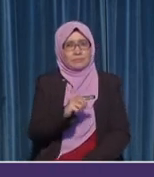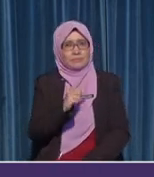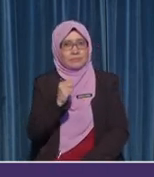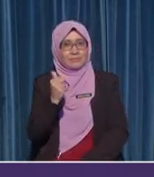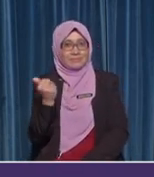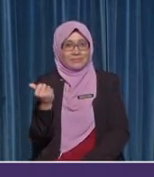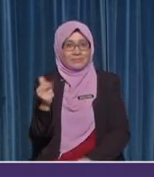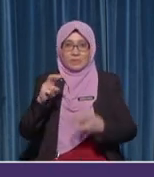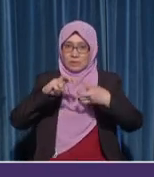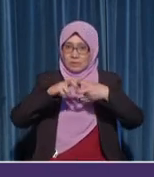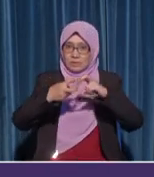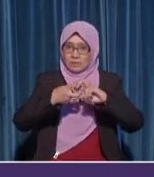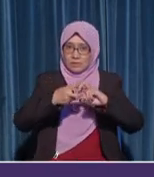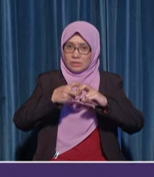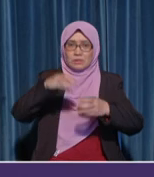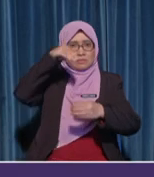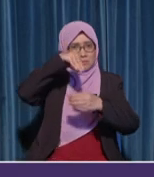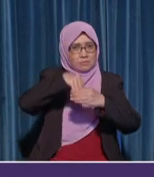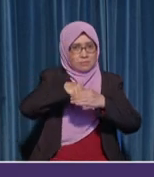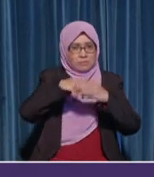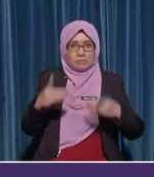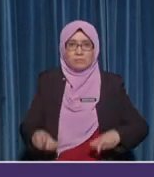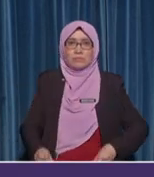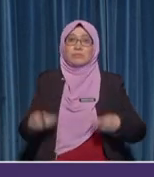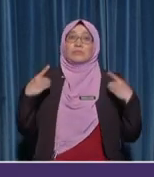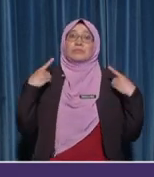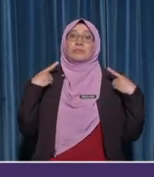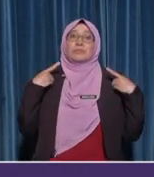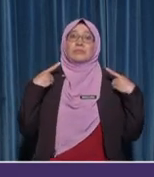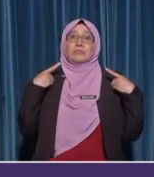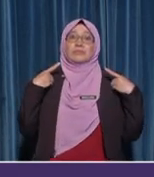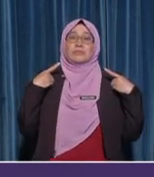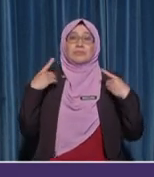problems involving daily life situations.